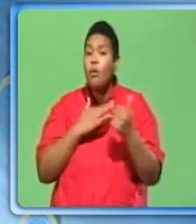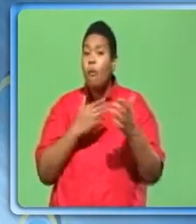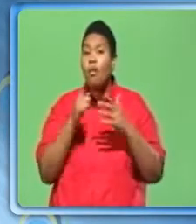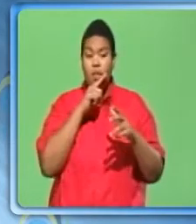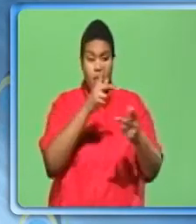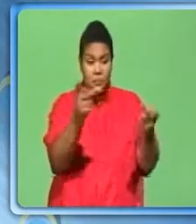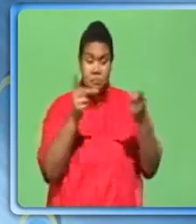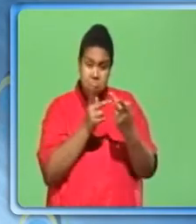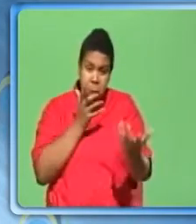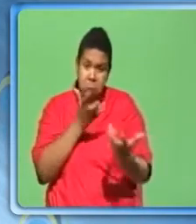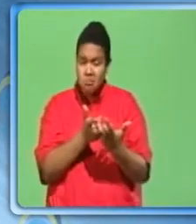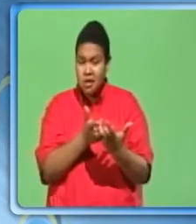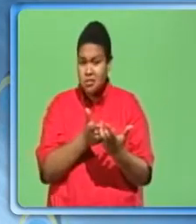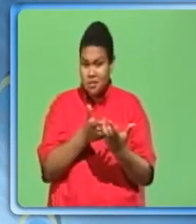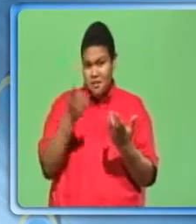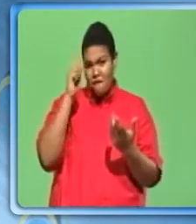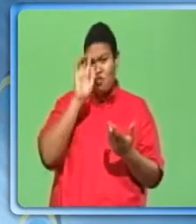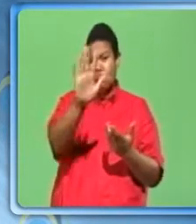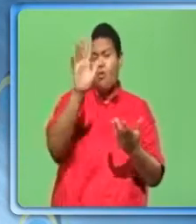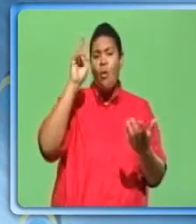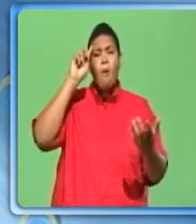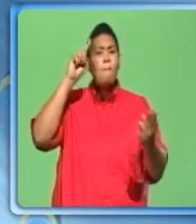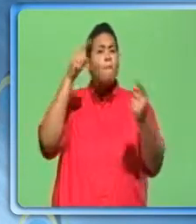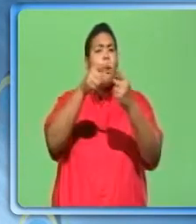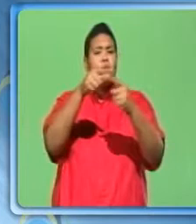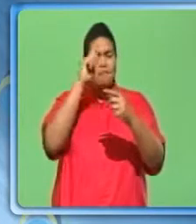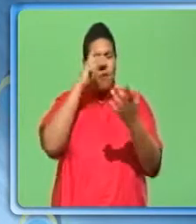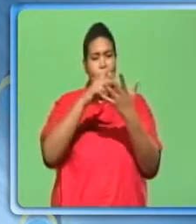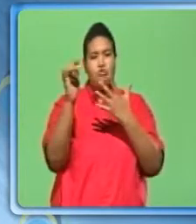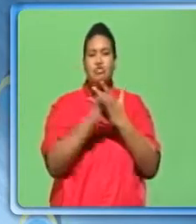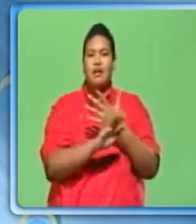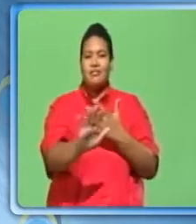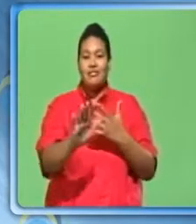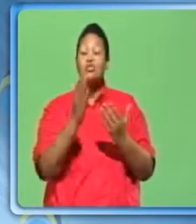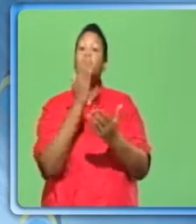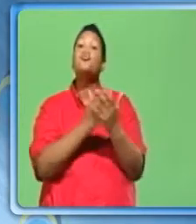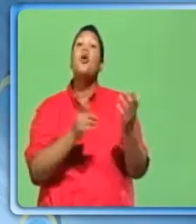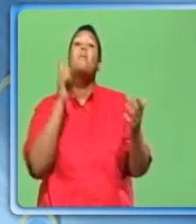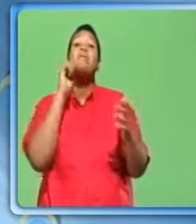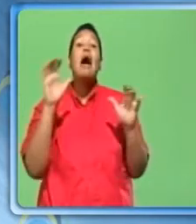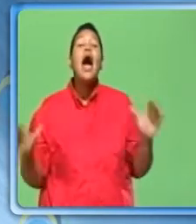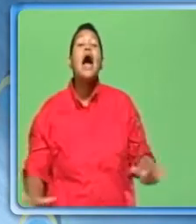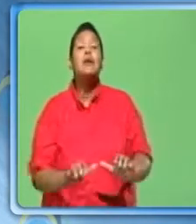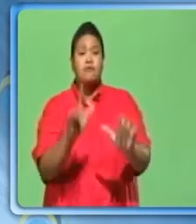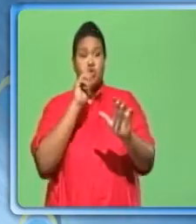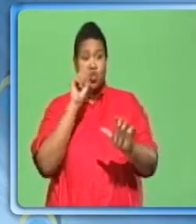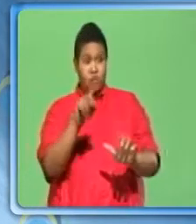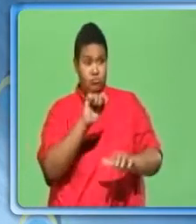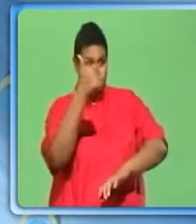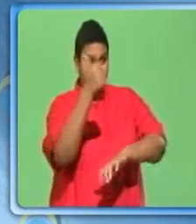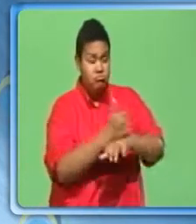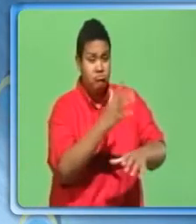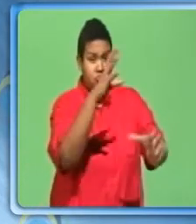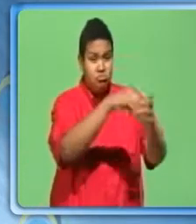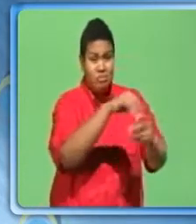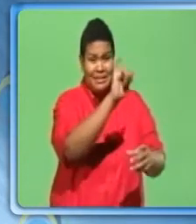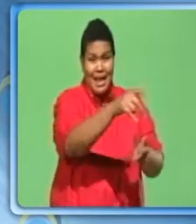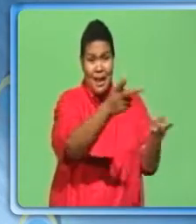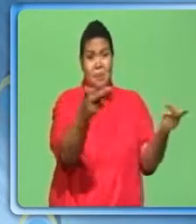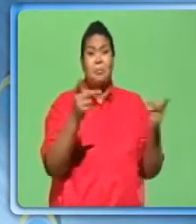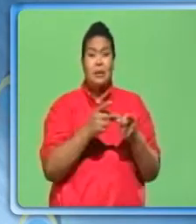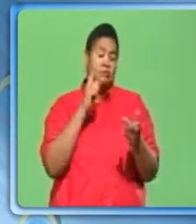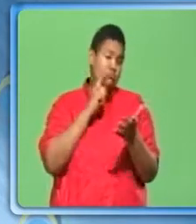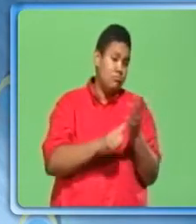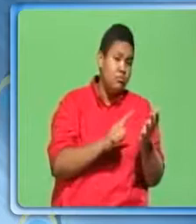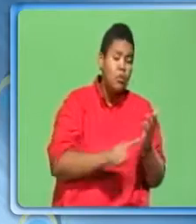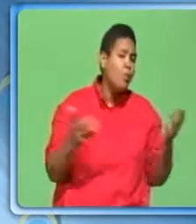site is suitable for the purpose of the project. Some of the activities that should be included in the site